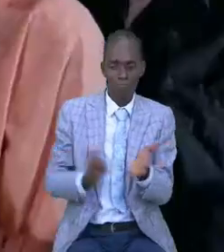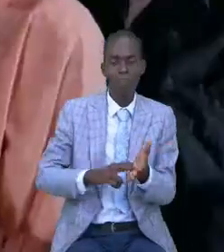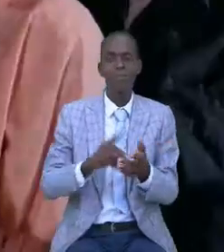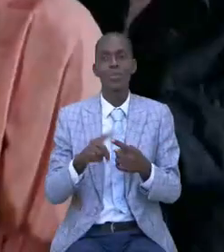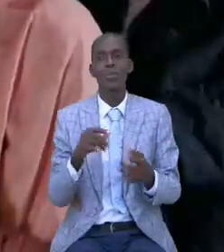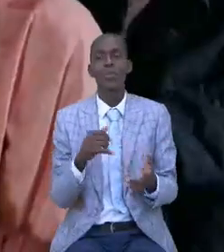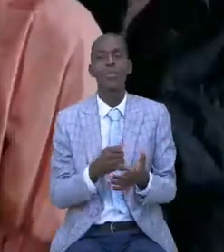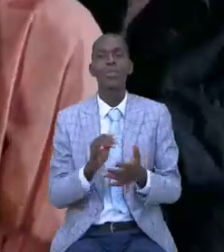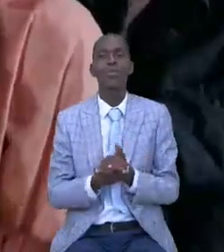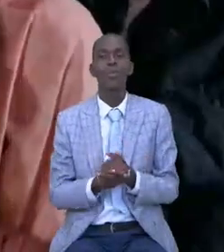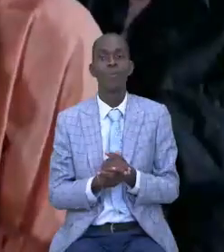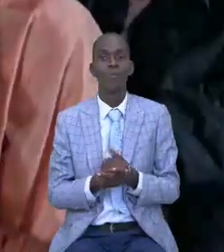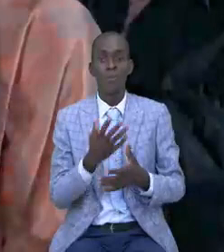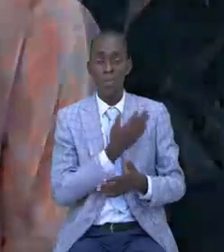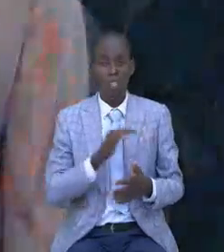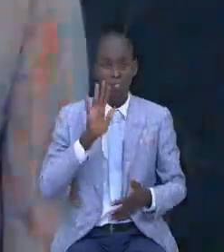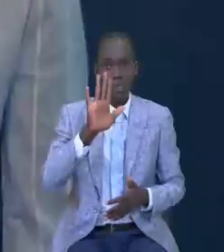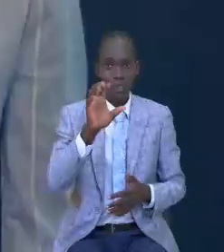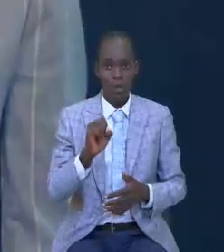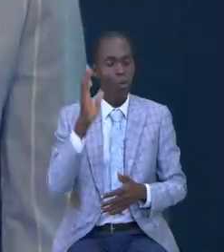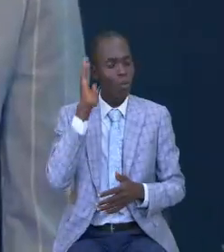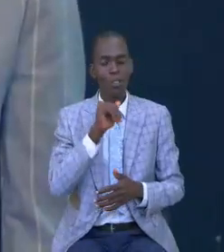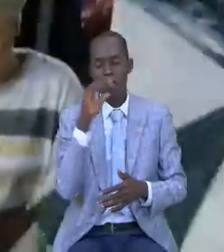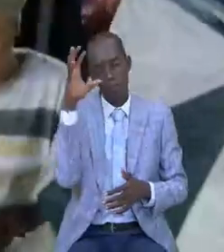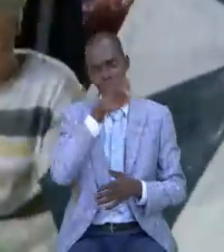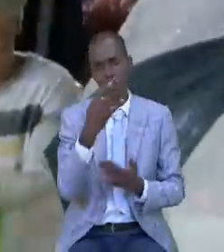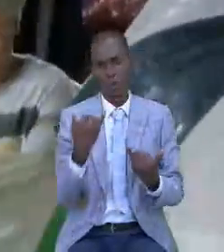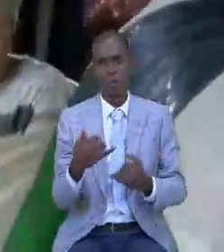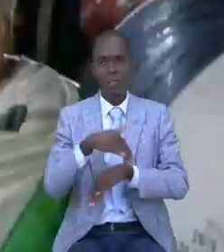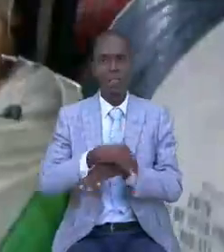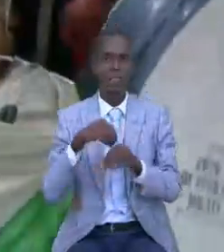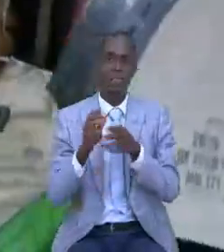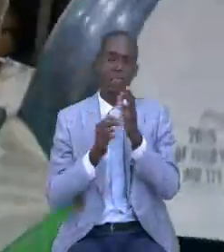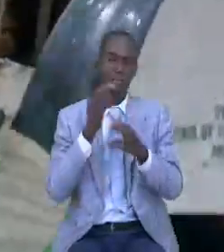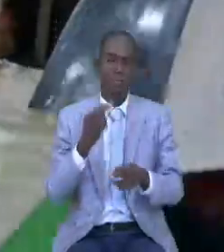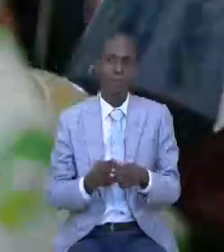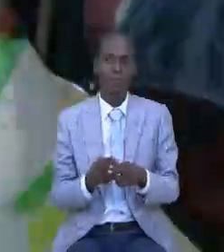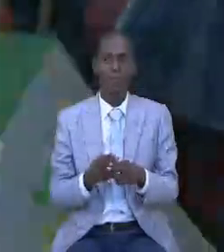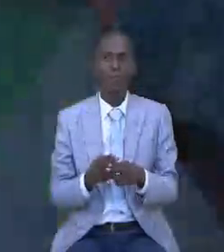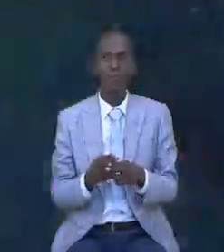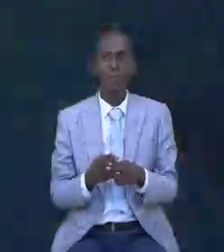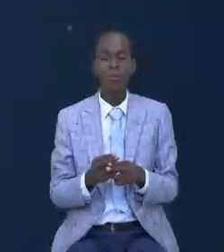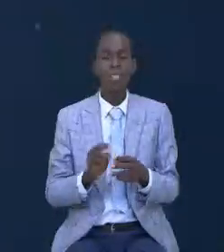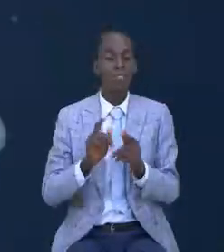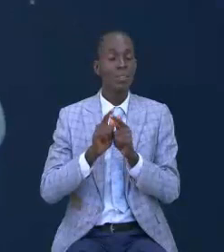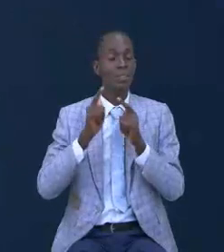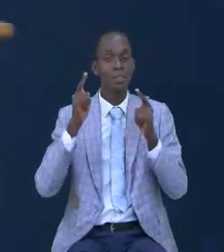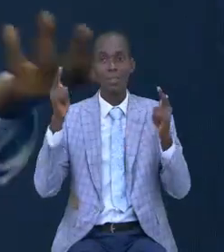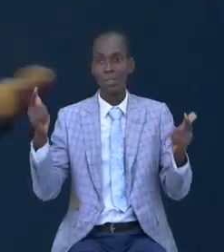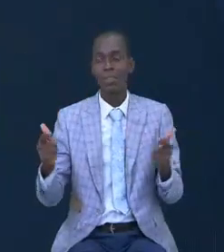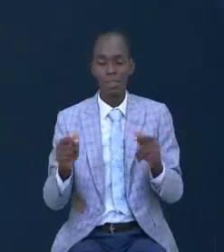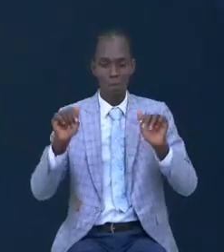it. And yours will not miss you tonight. Numberless possibilities,